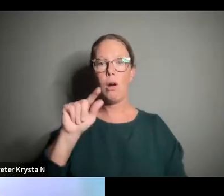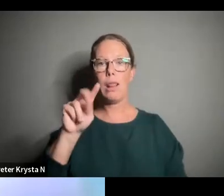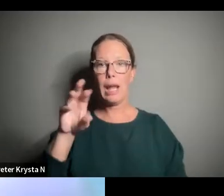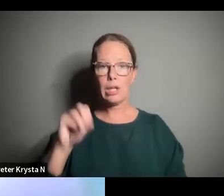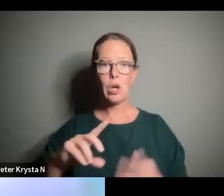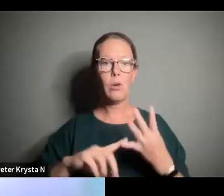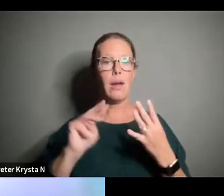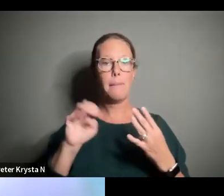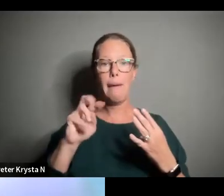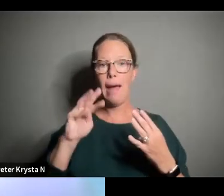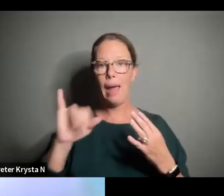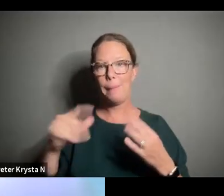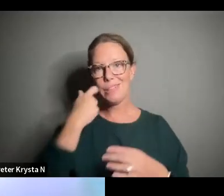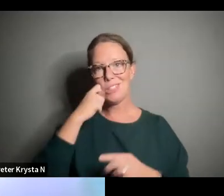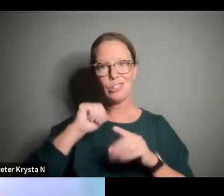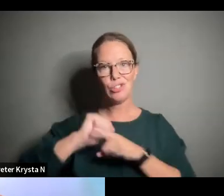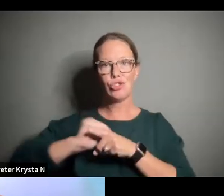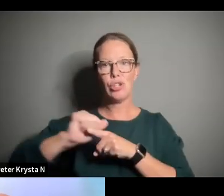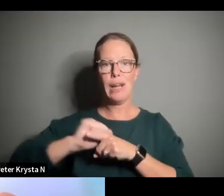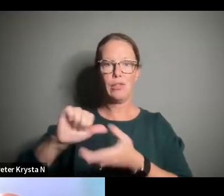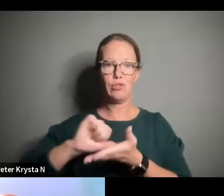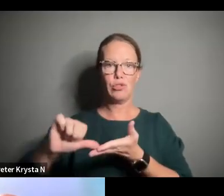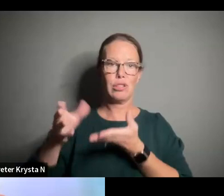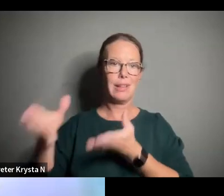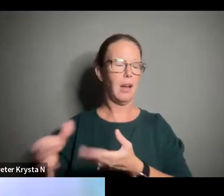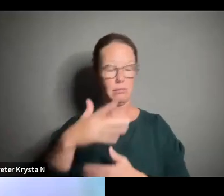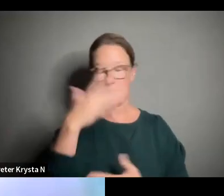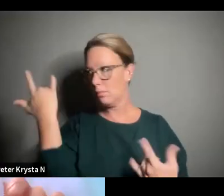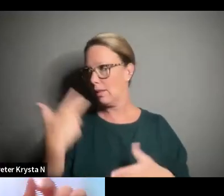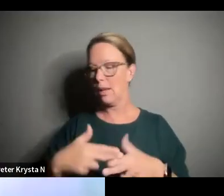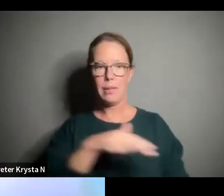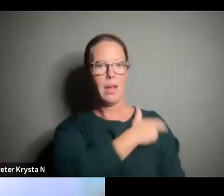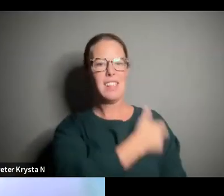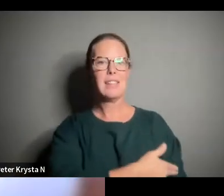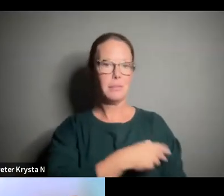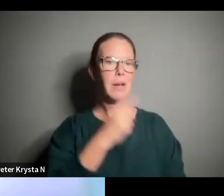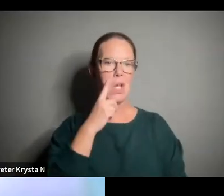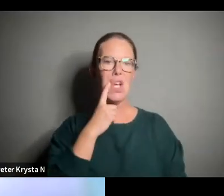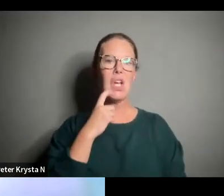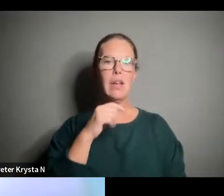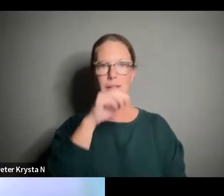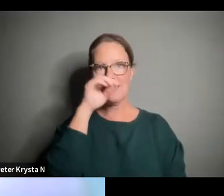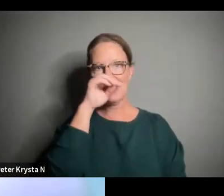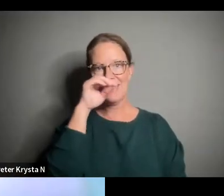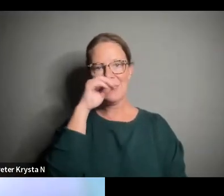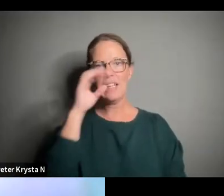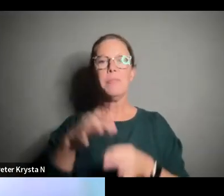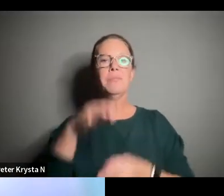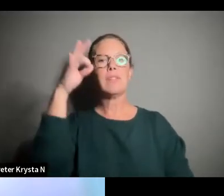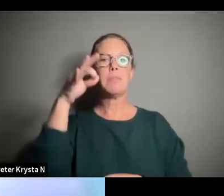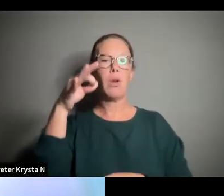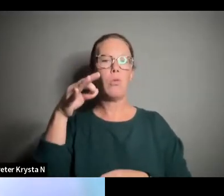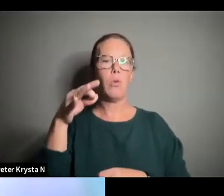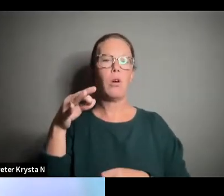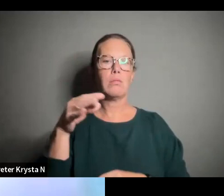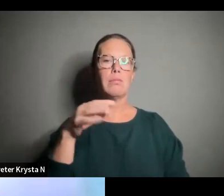just down there training the surgeons. So I'm actually blanking on the name of the hospital, but if you go to the Center for Biomedical website, they list all the hospitals that